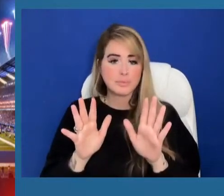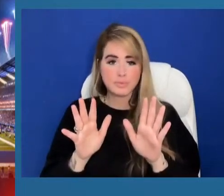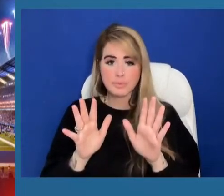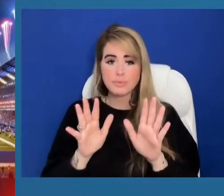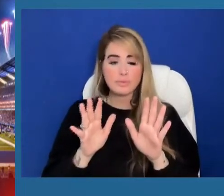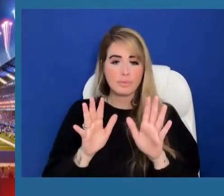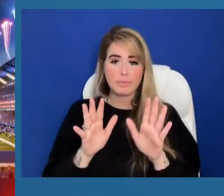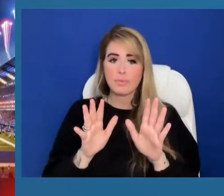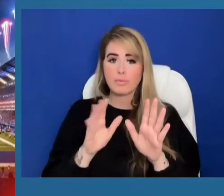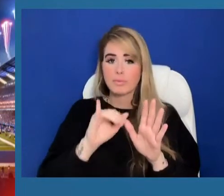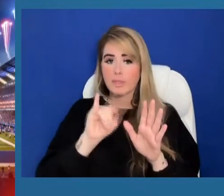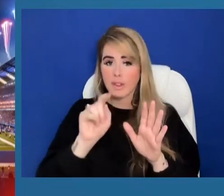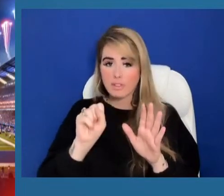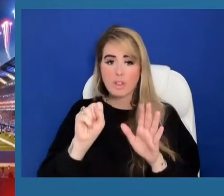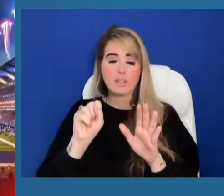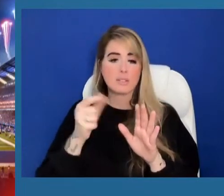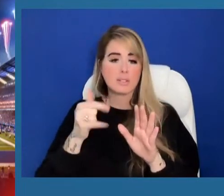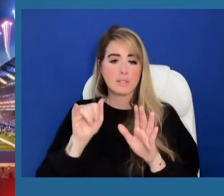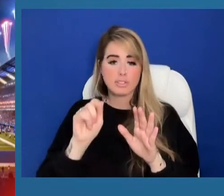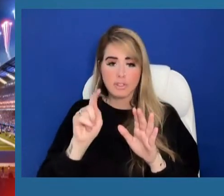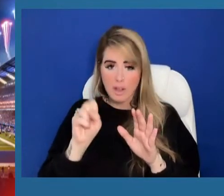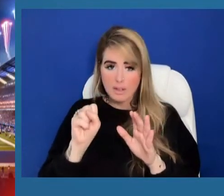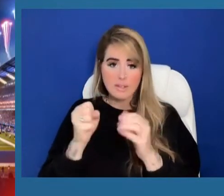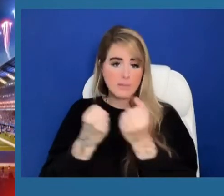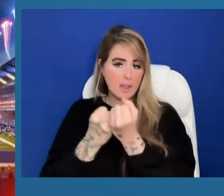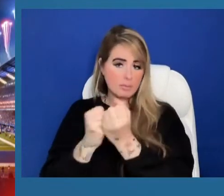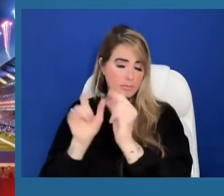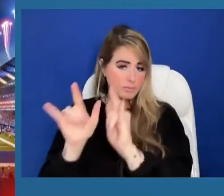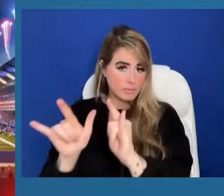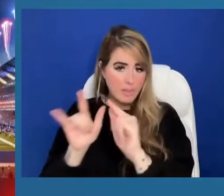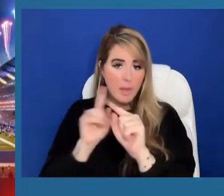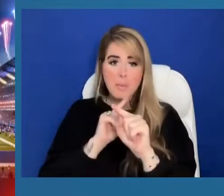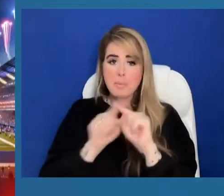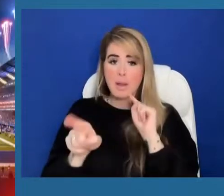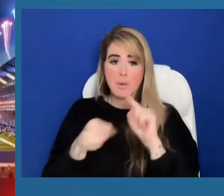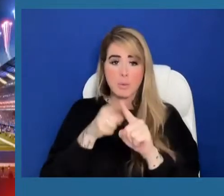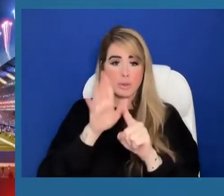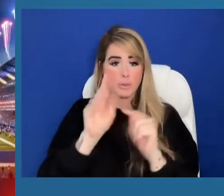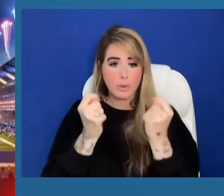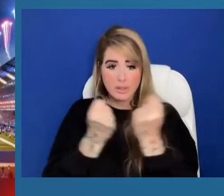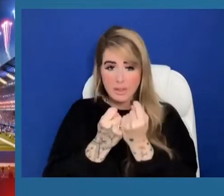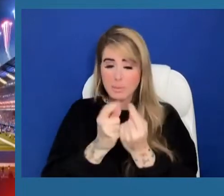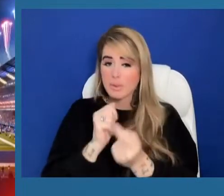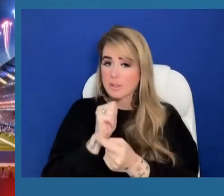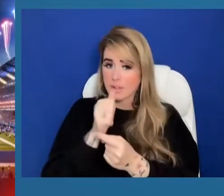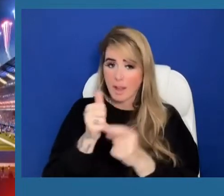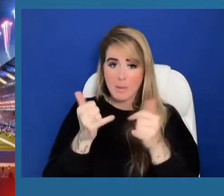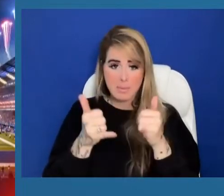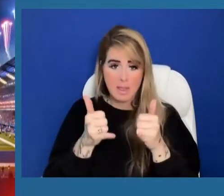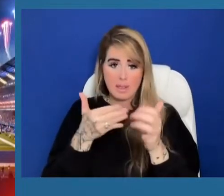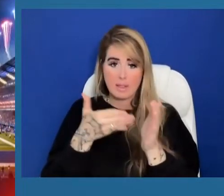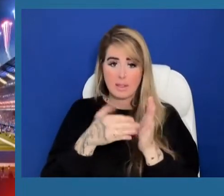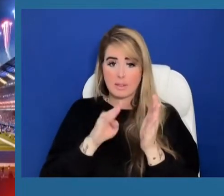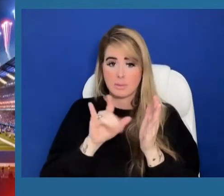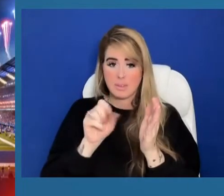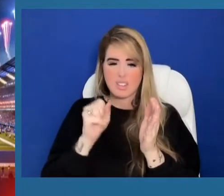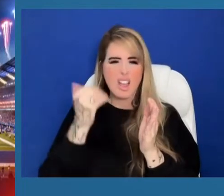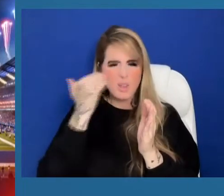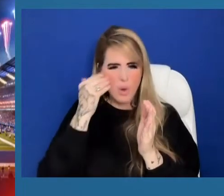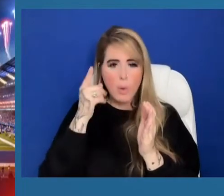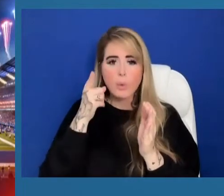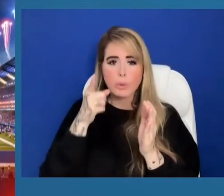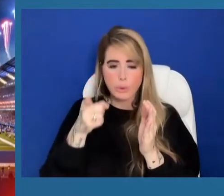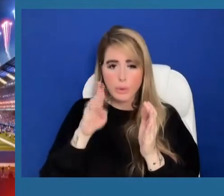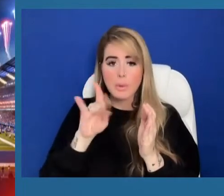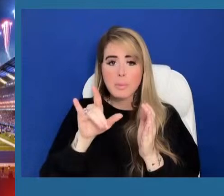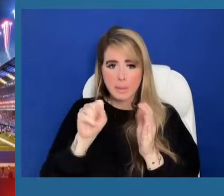and Giants fans love you. But when your team is not playing the Bills, I know you're a Buffalo Bills